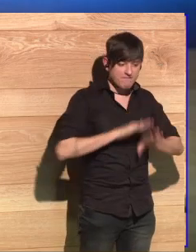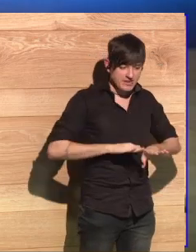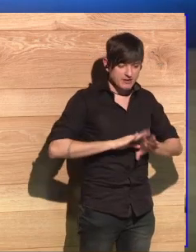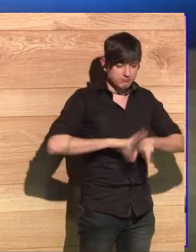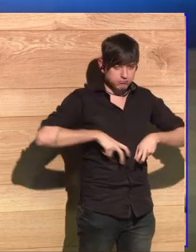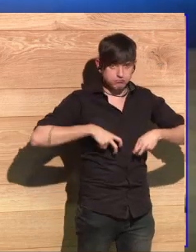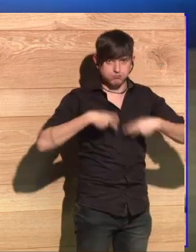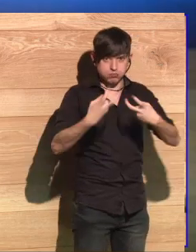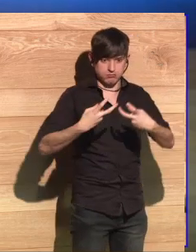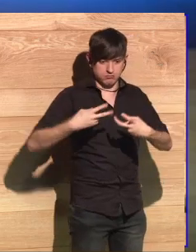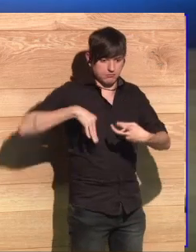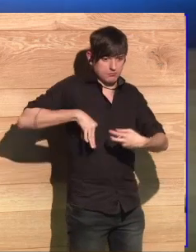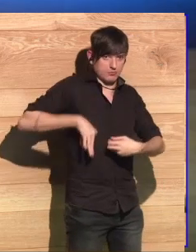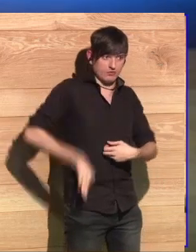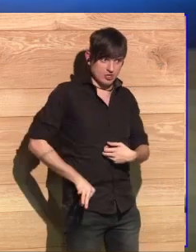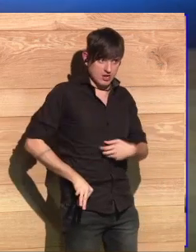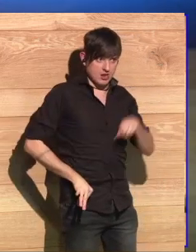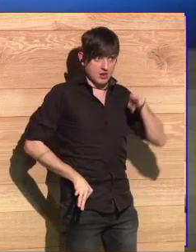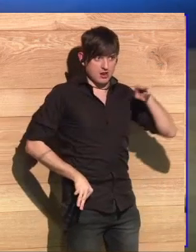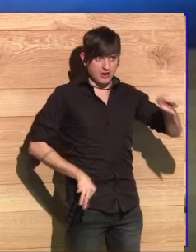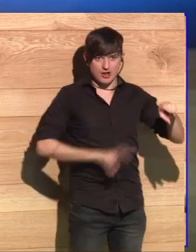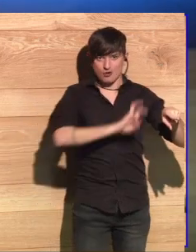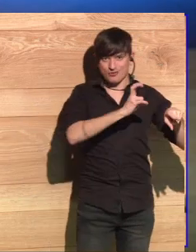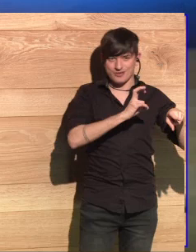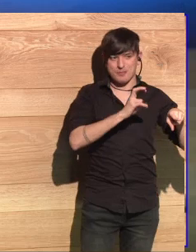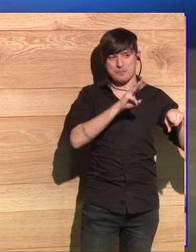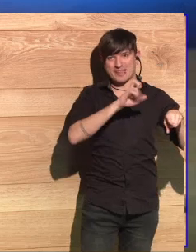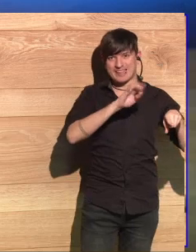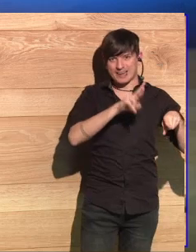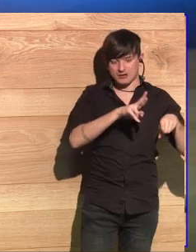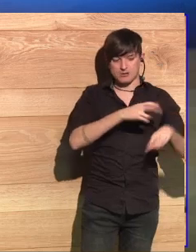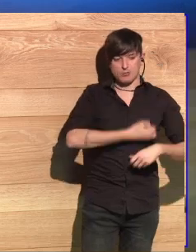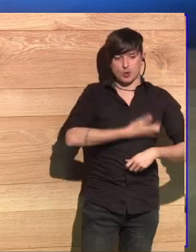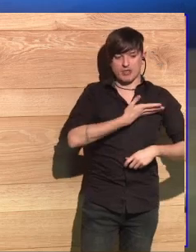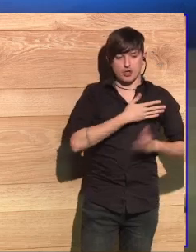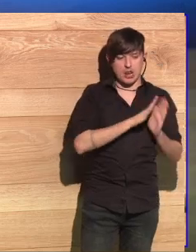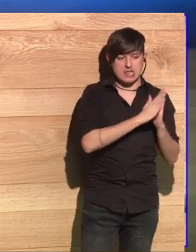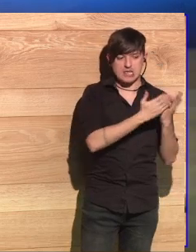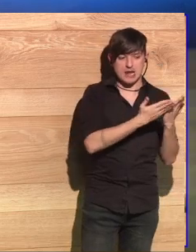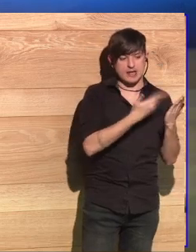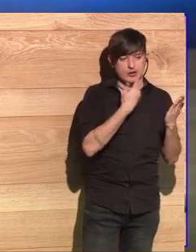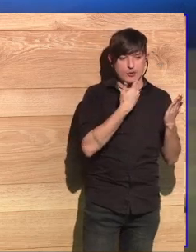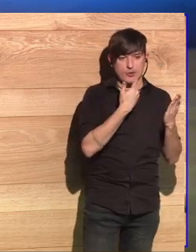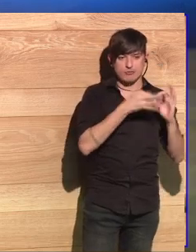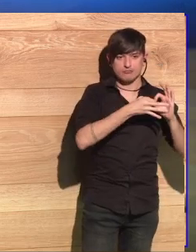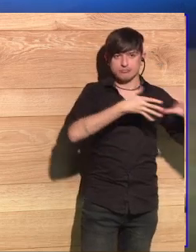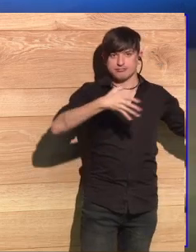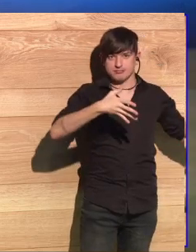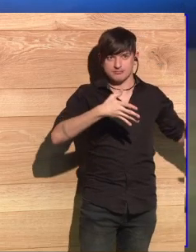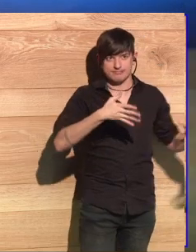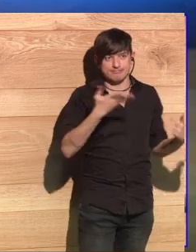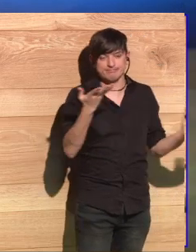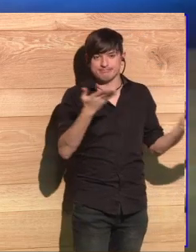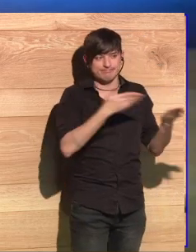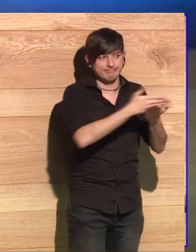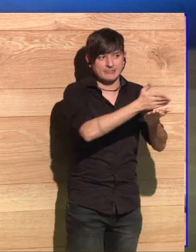made you become a photography professional, and it made Peter stray away from them, from his professional